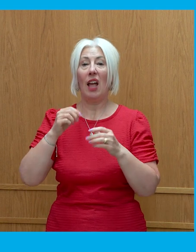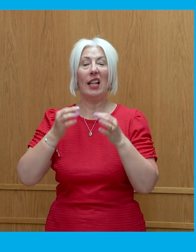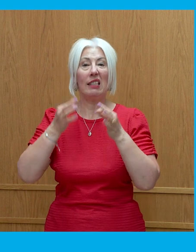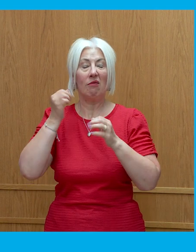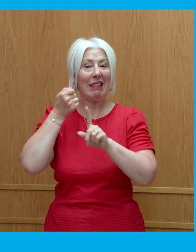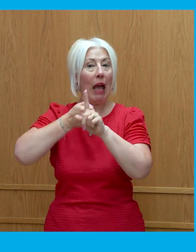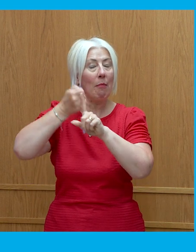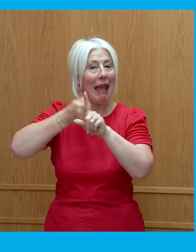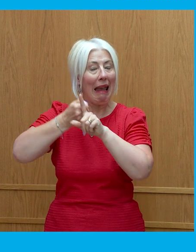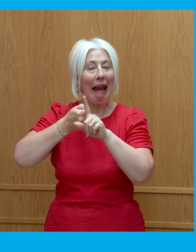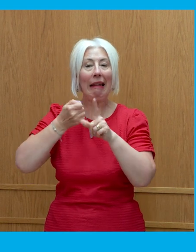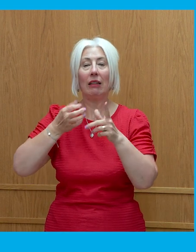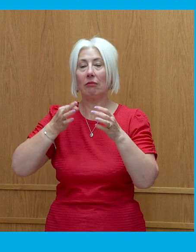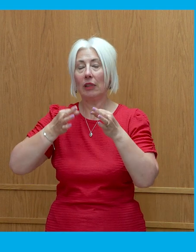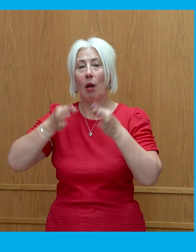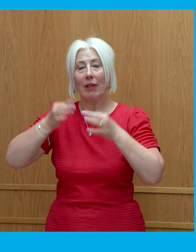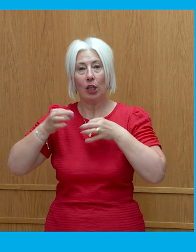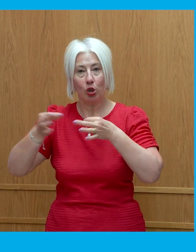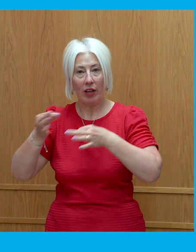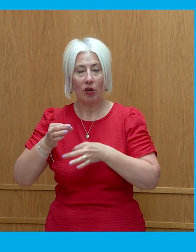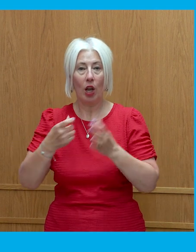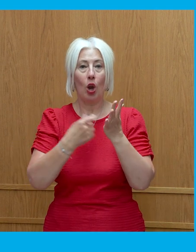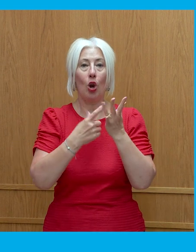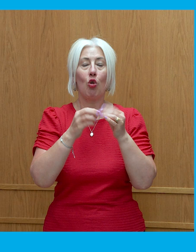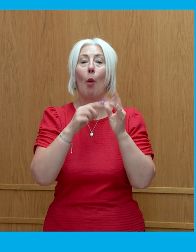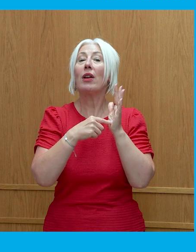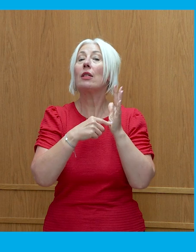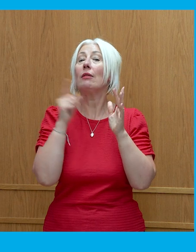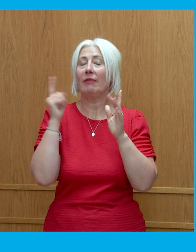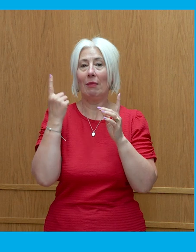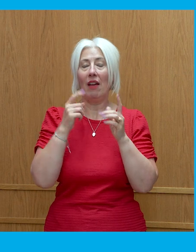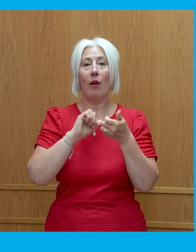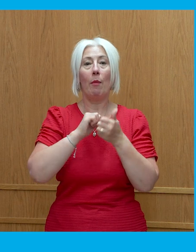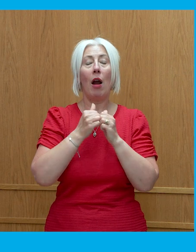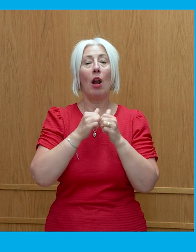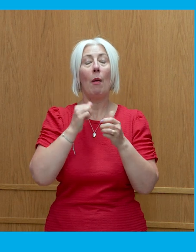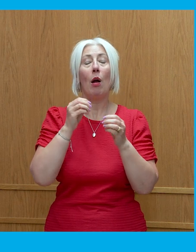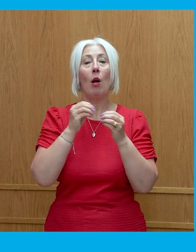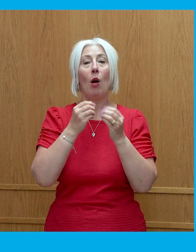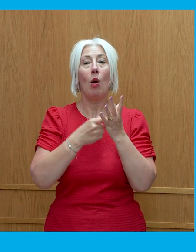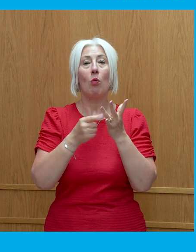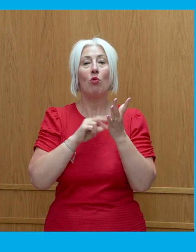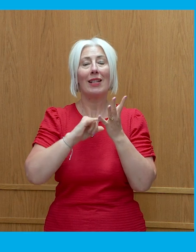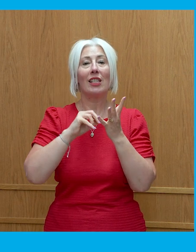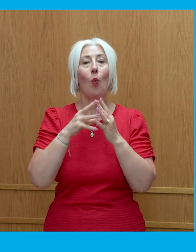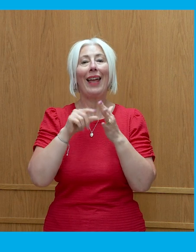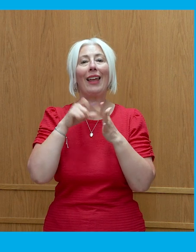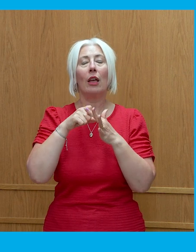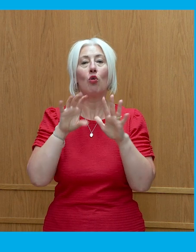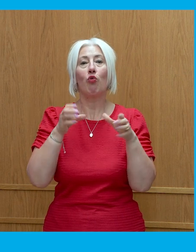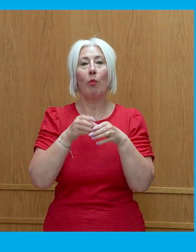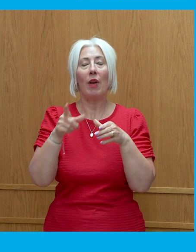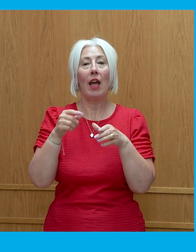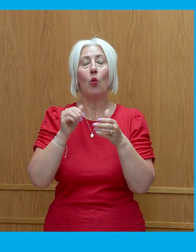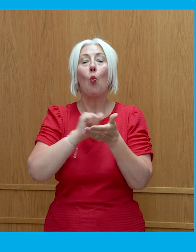political strategy. Robert is a partner at the Brunswick Group, a critical issues advisory firm in Washington, D.C.